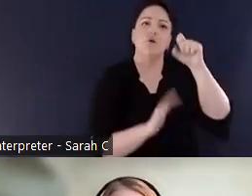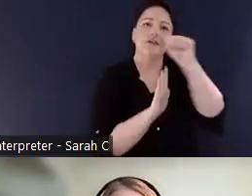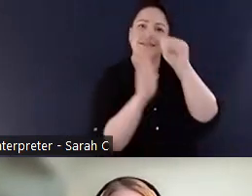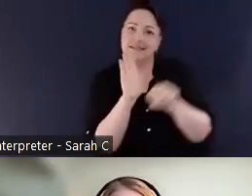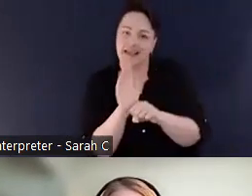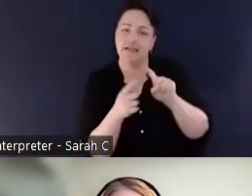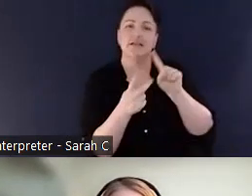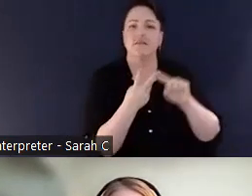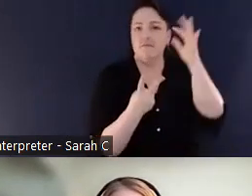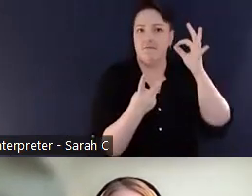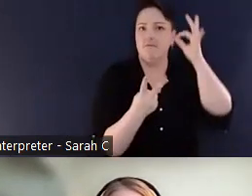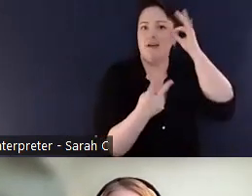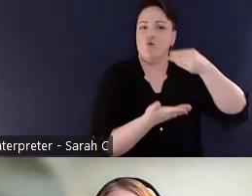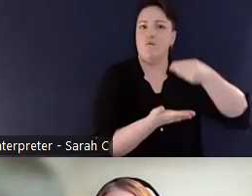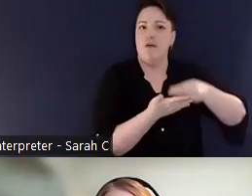opportunities.